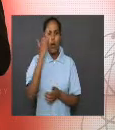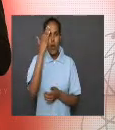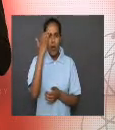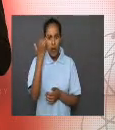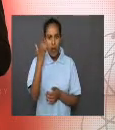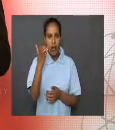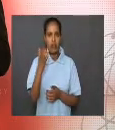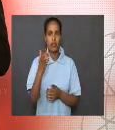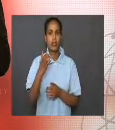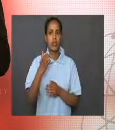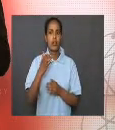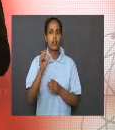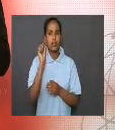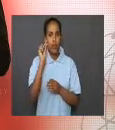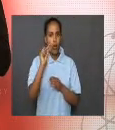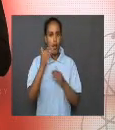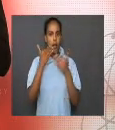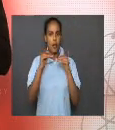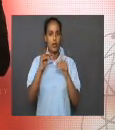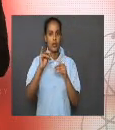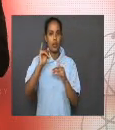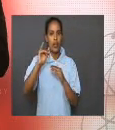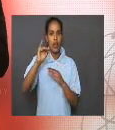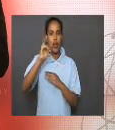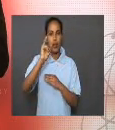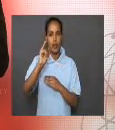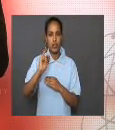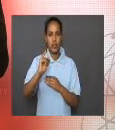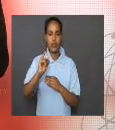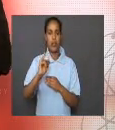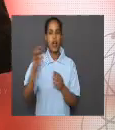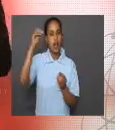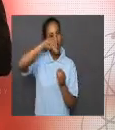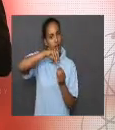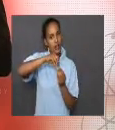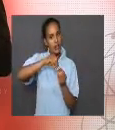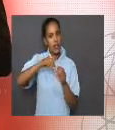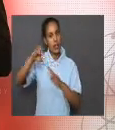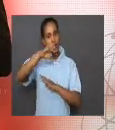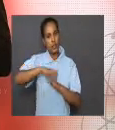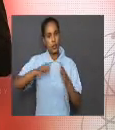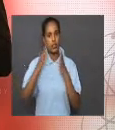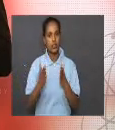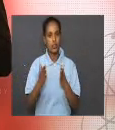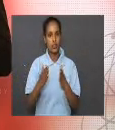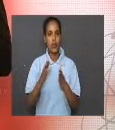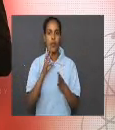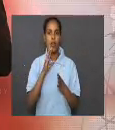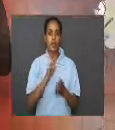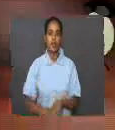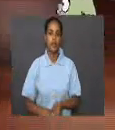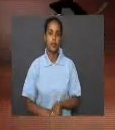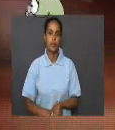Why is a small amount of ionizable solute added in the electrolysis of water?